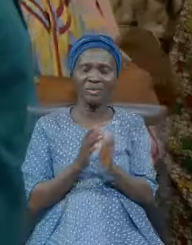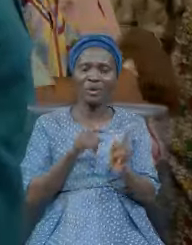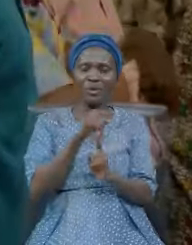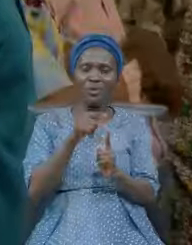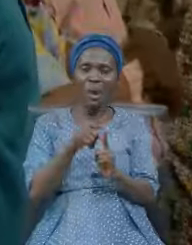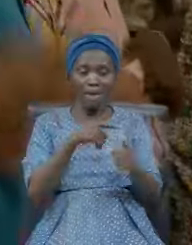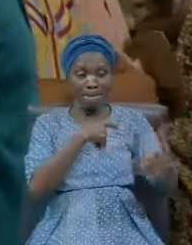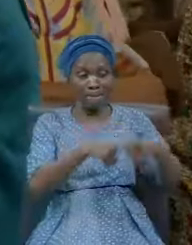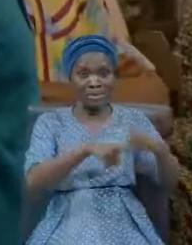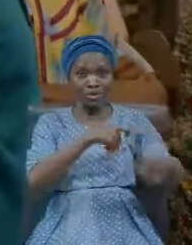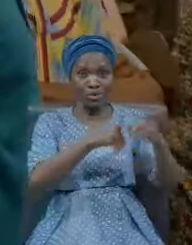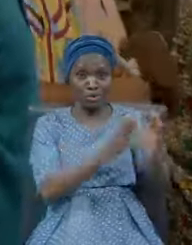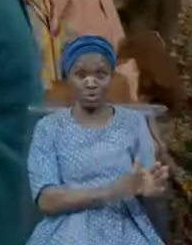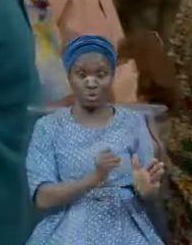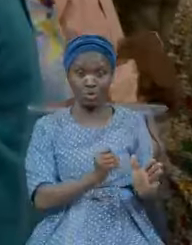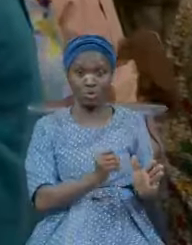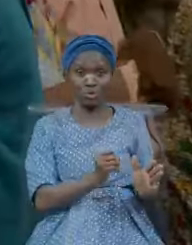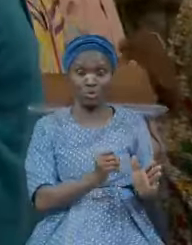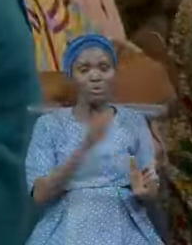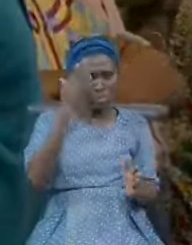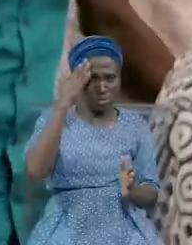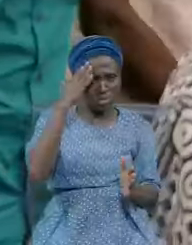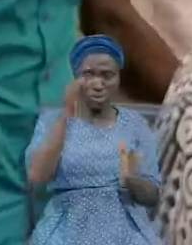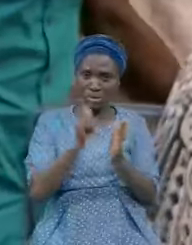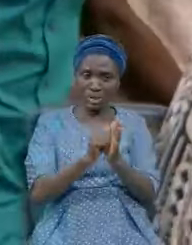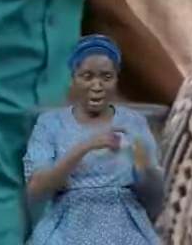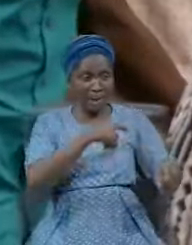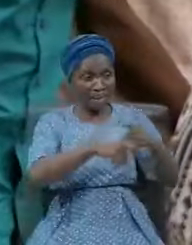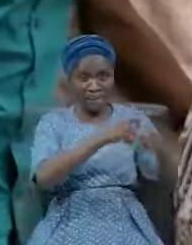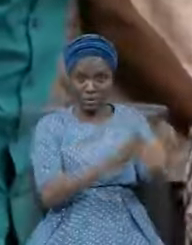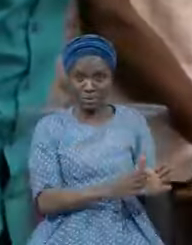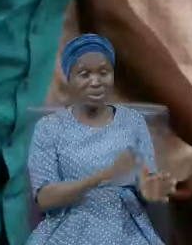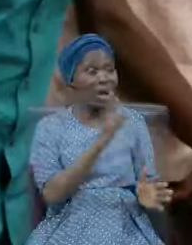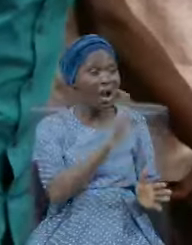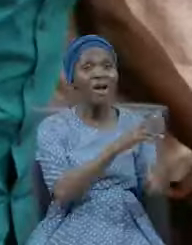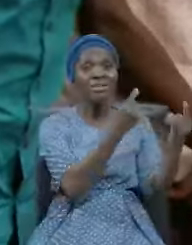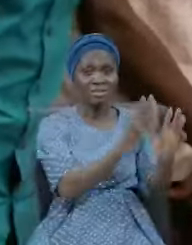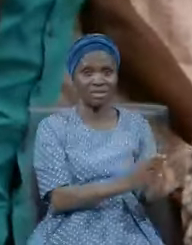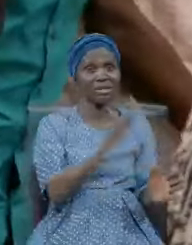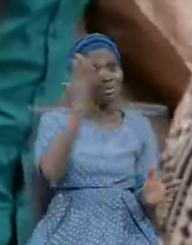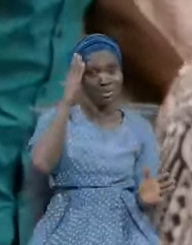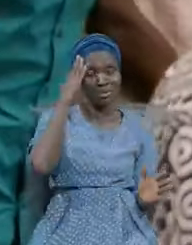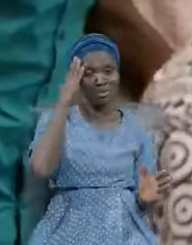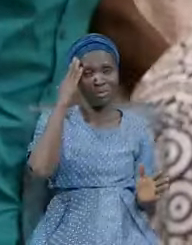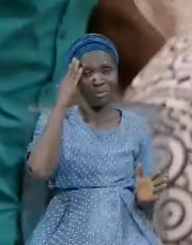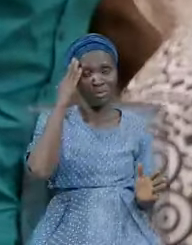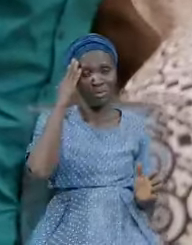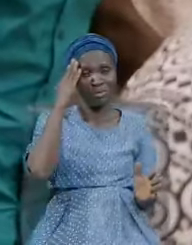persecutors, of course you know persecutors are unbelievers.